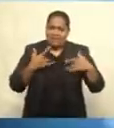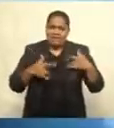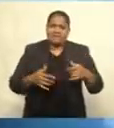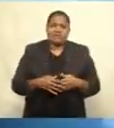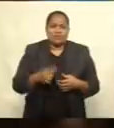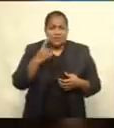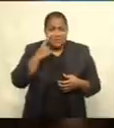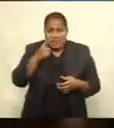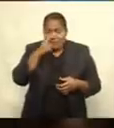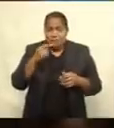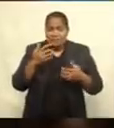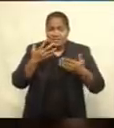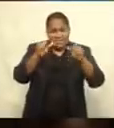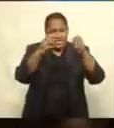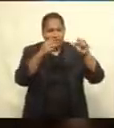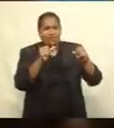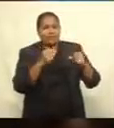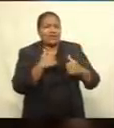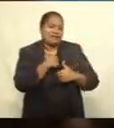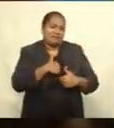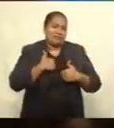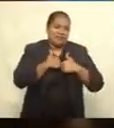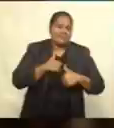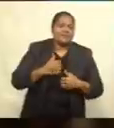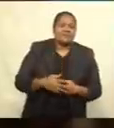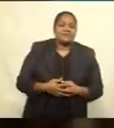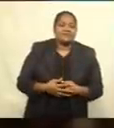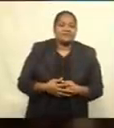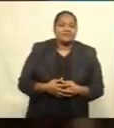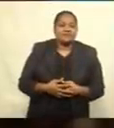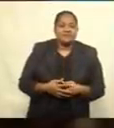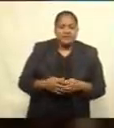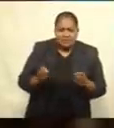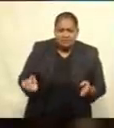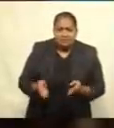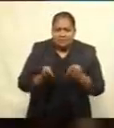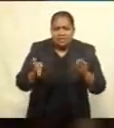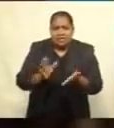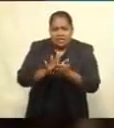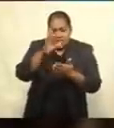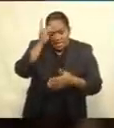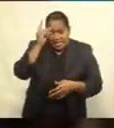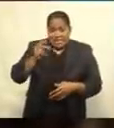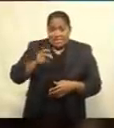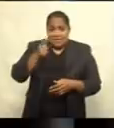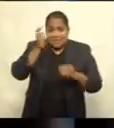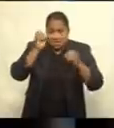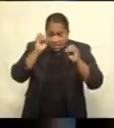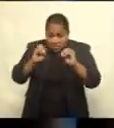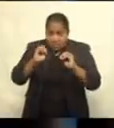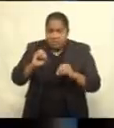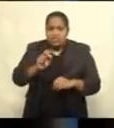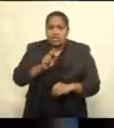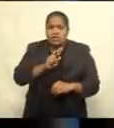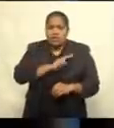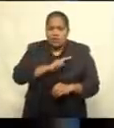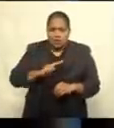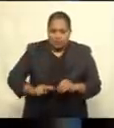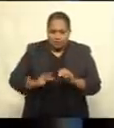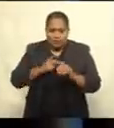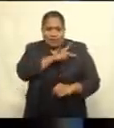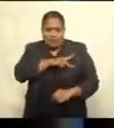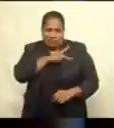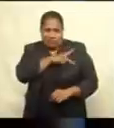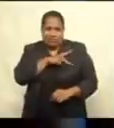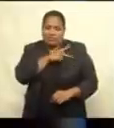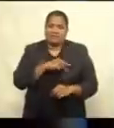people successful. Munreilangi has advised aspiring educators that teaching is a noble profession with unlimited possibilities and a stepping